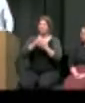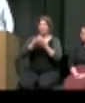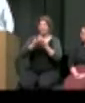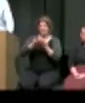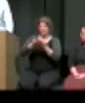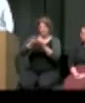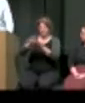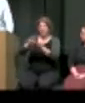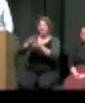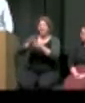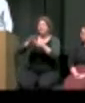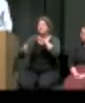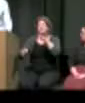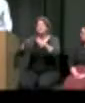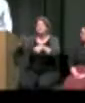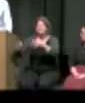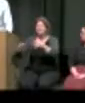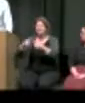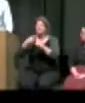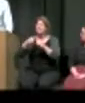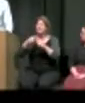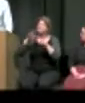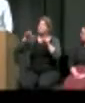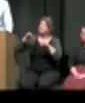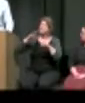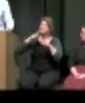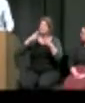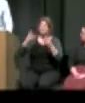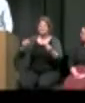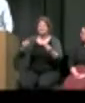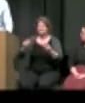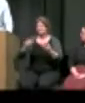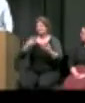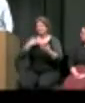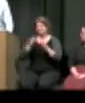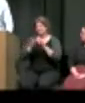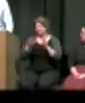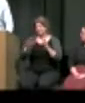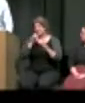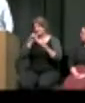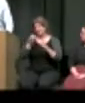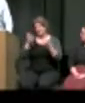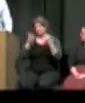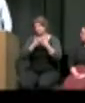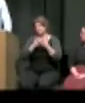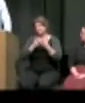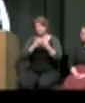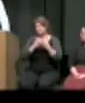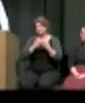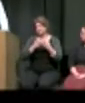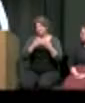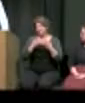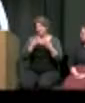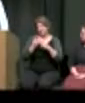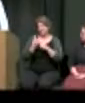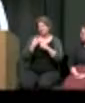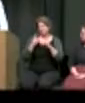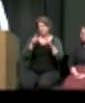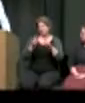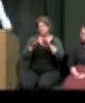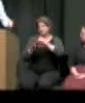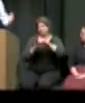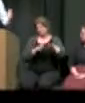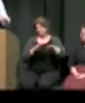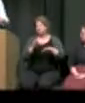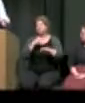out the sides. With how wet it's been, we just knew that wasn't going to work after testing it last year. So we changed everything